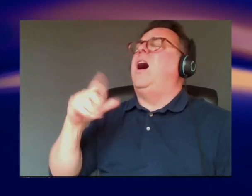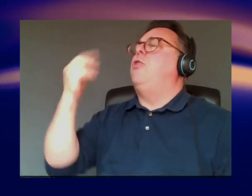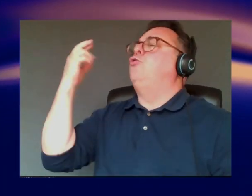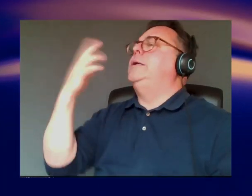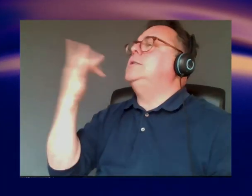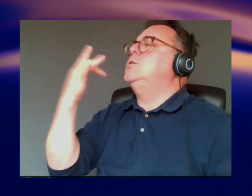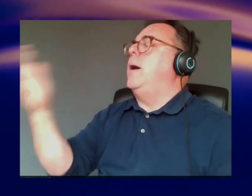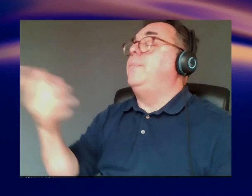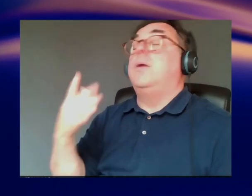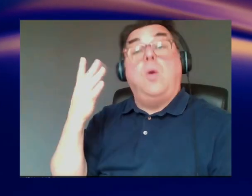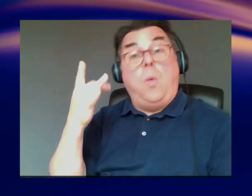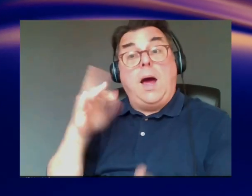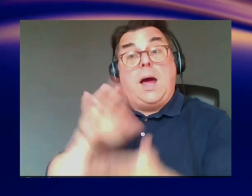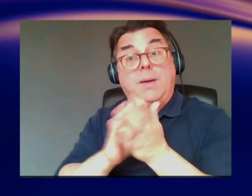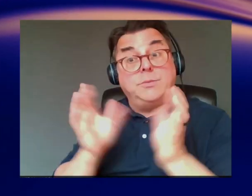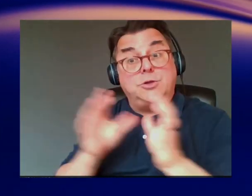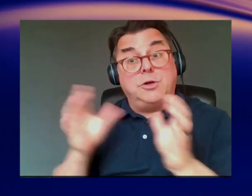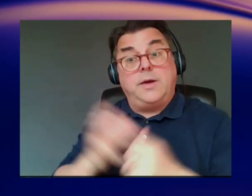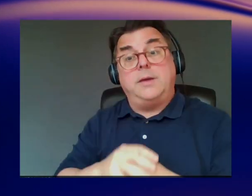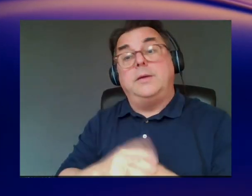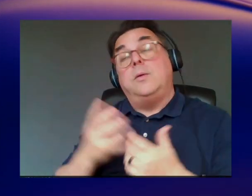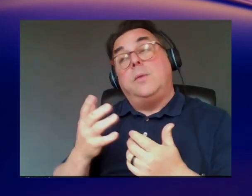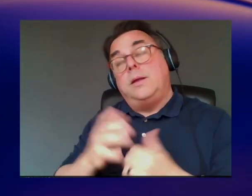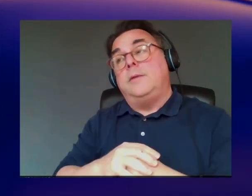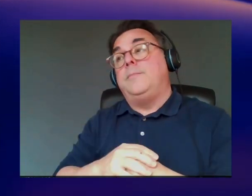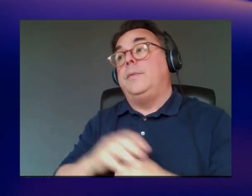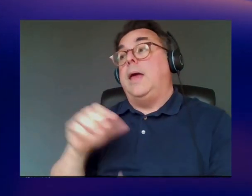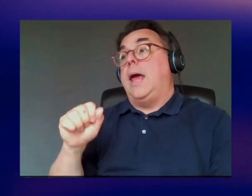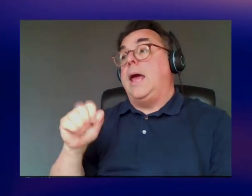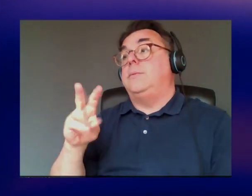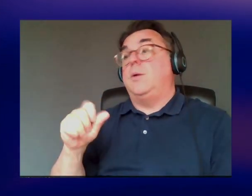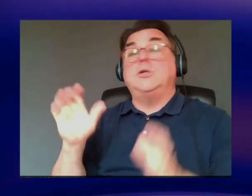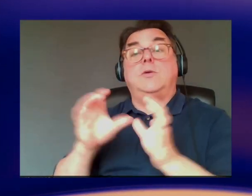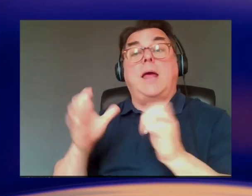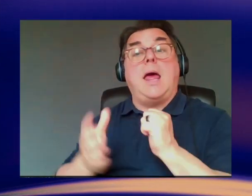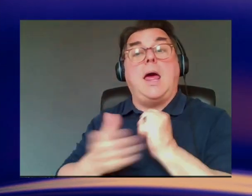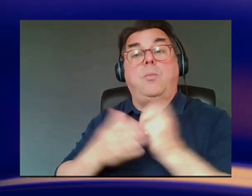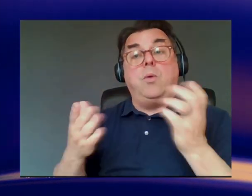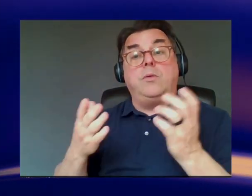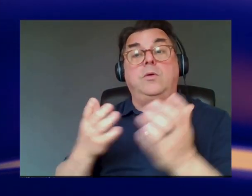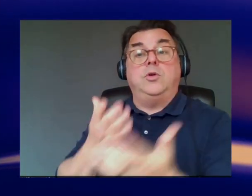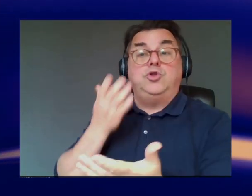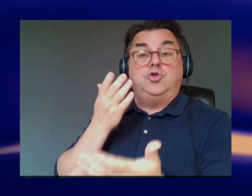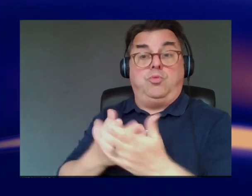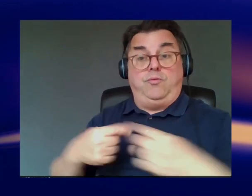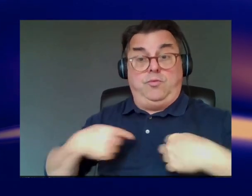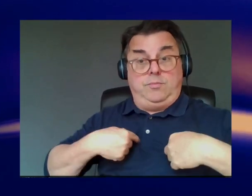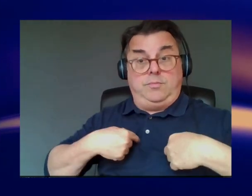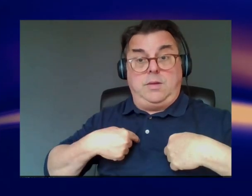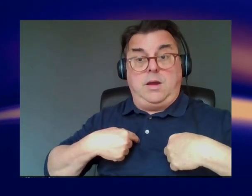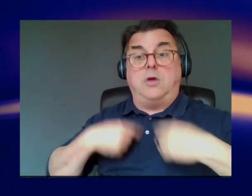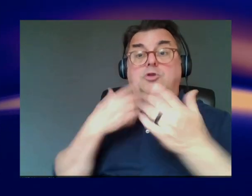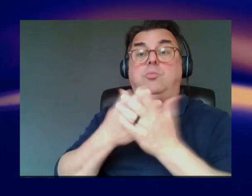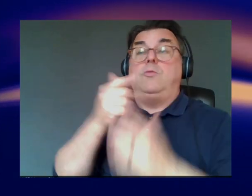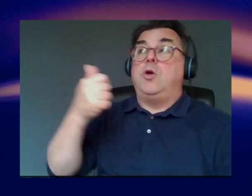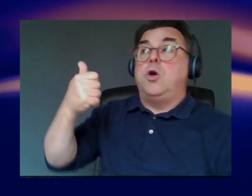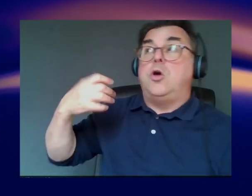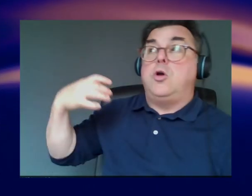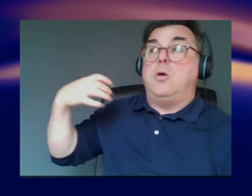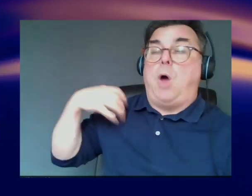for me? I mean, personally won't do anything. Just for you. watching him I'll alone give is you a high five. amazing enough. But if you need extra incentive, please